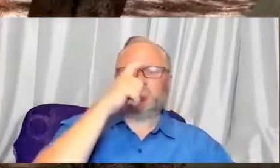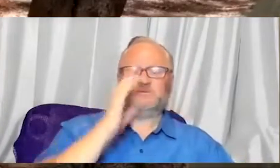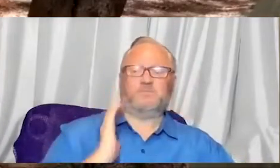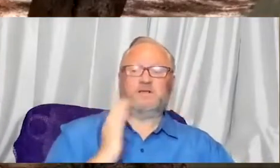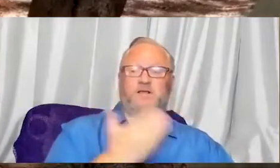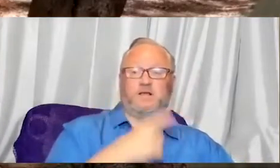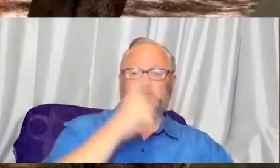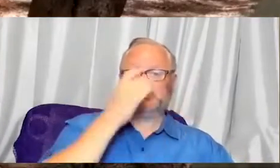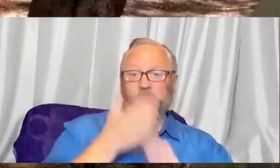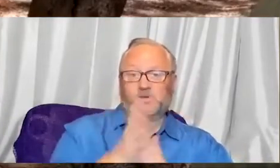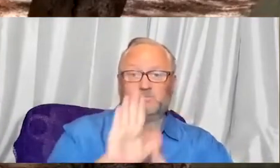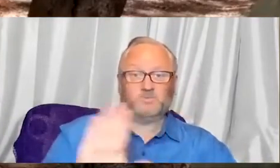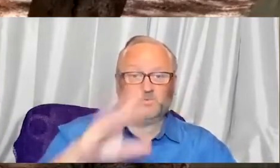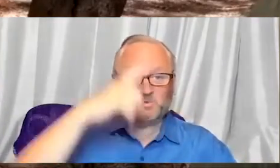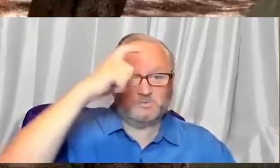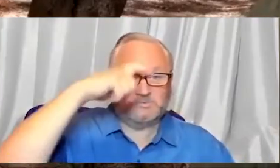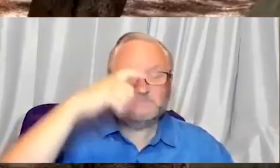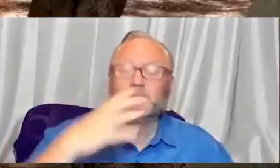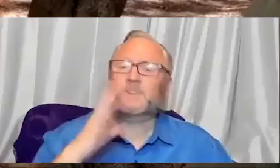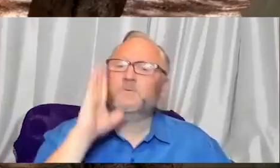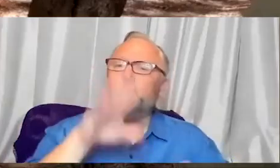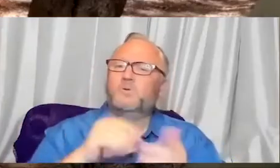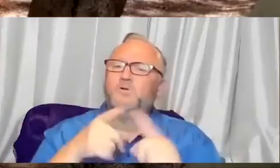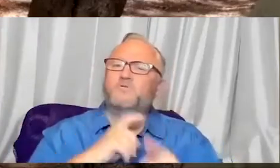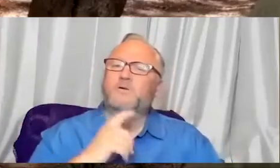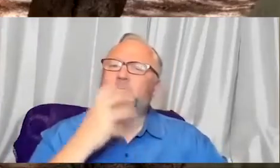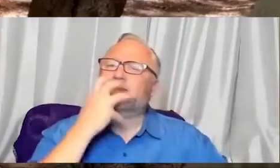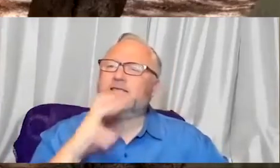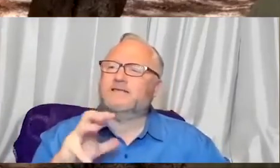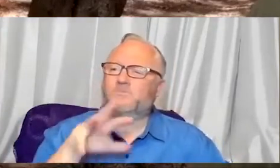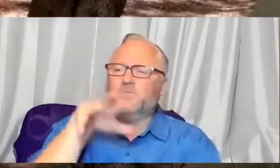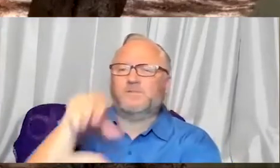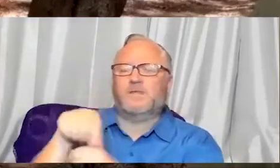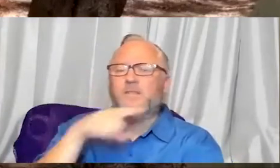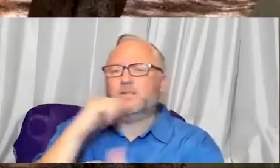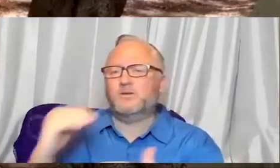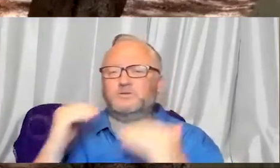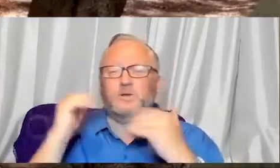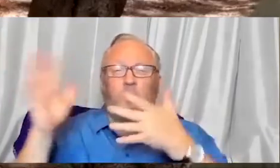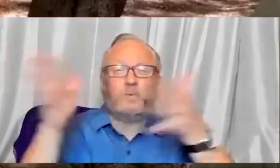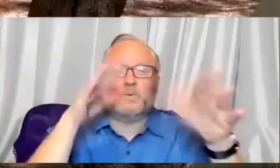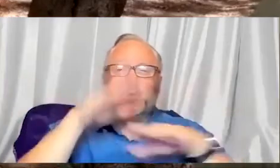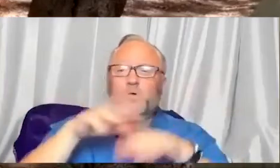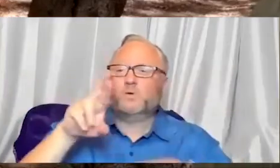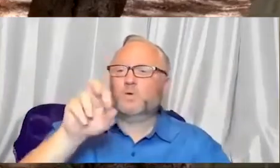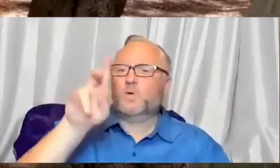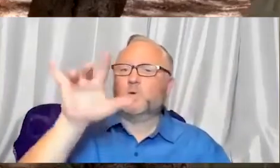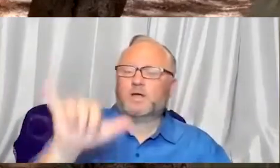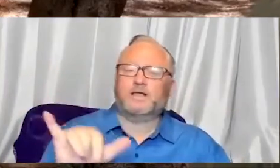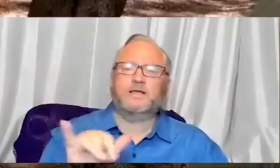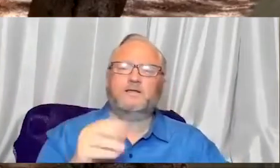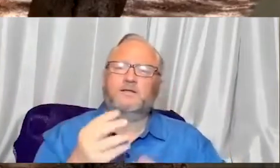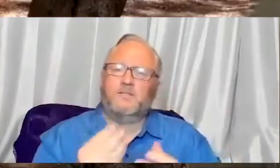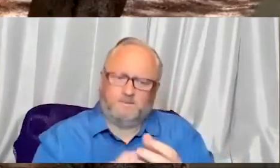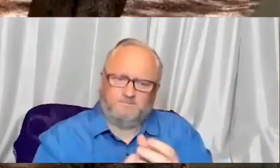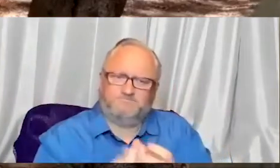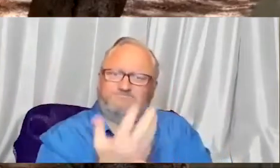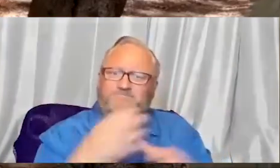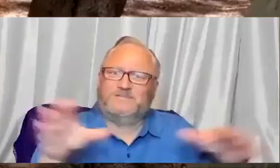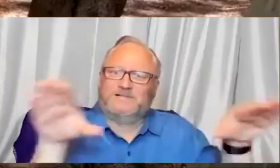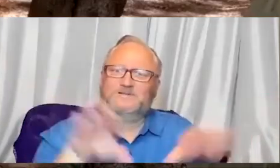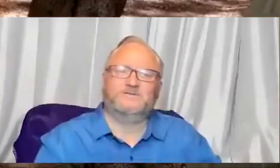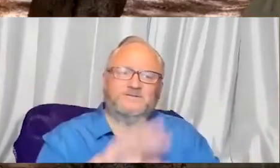will learn from the heat of the desert, the wind across the Rockies, the fertile hills of the Central Valley, and the golden sunsets